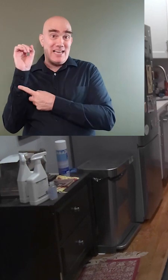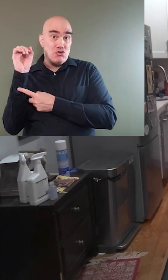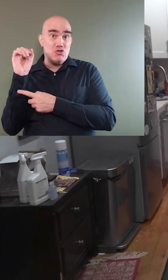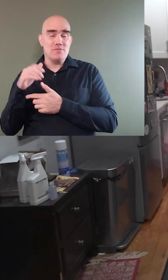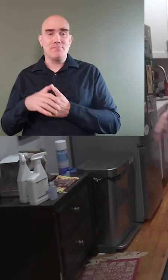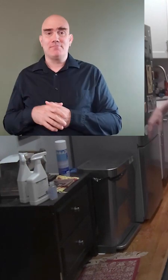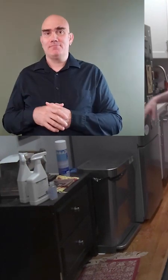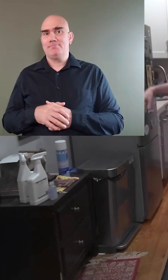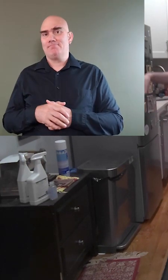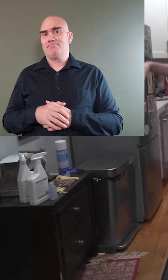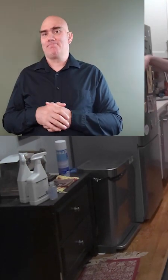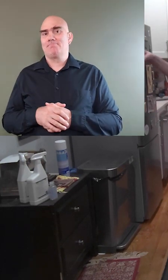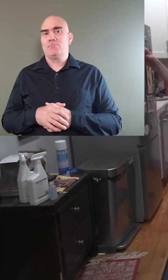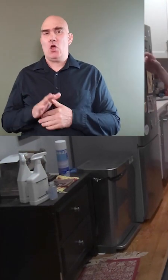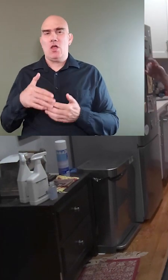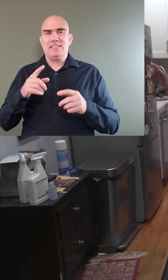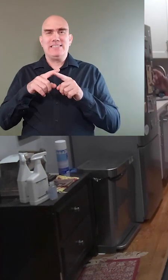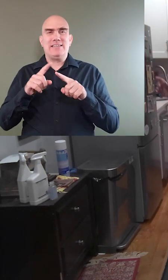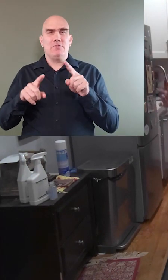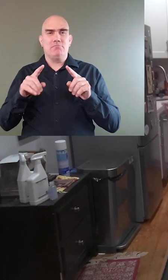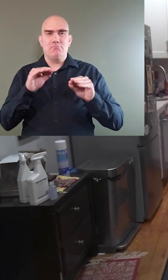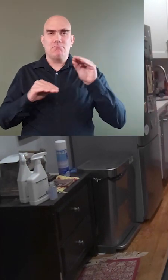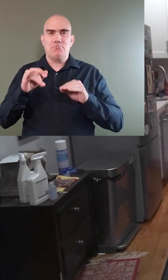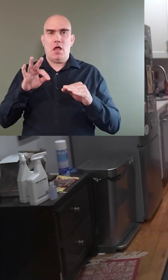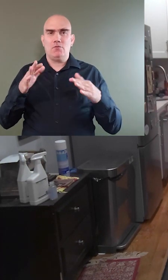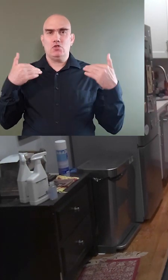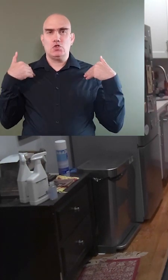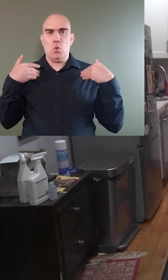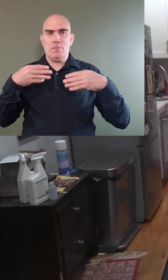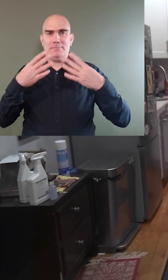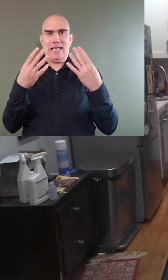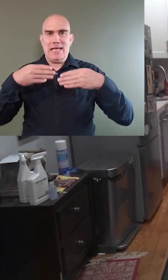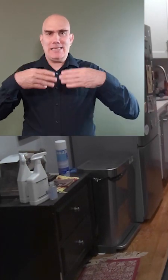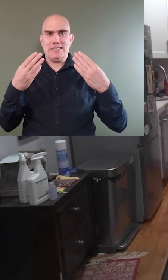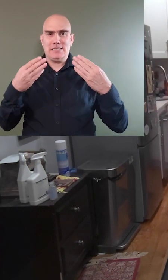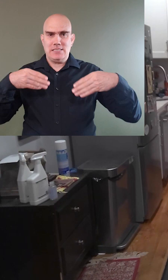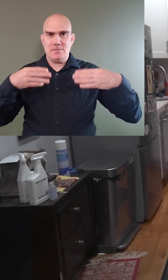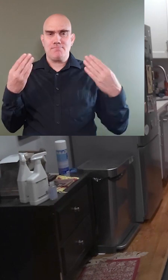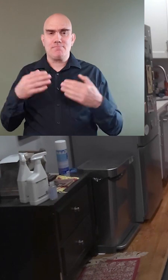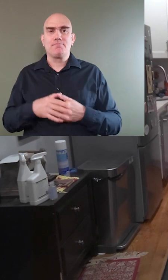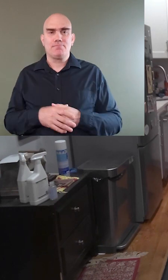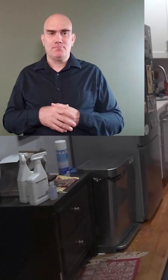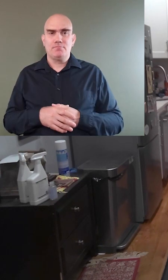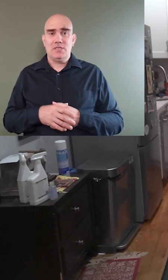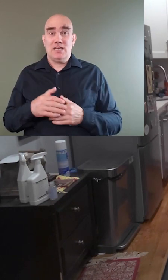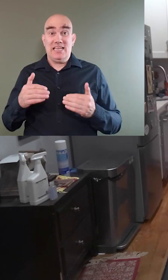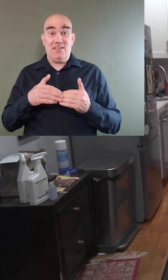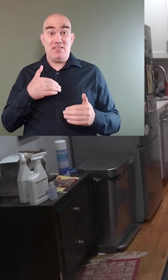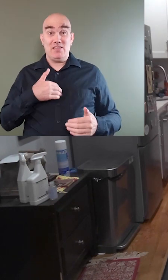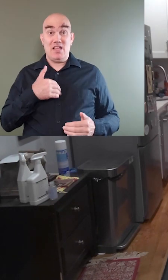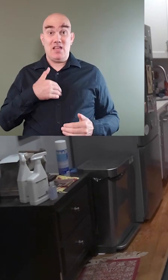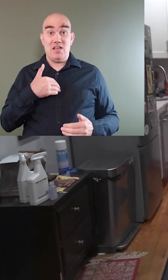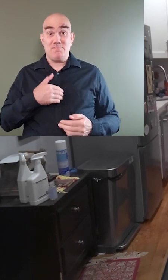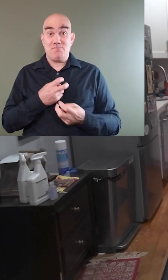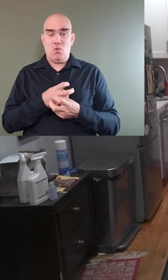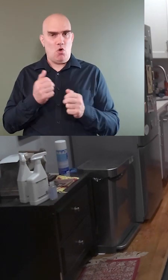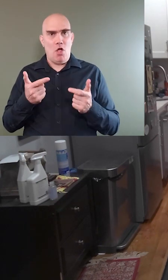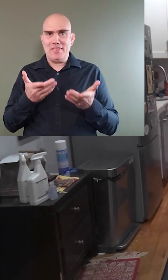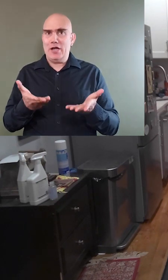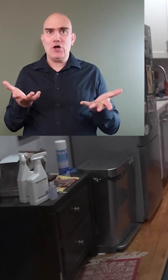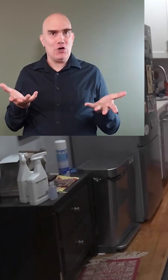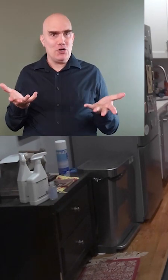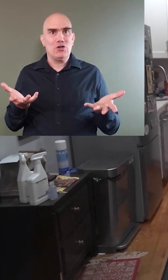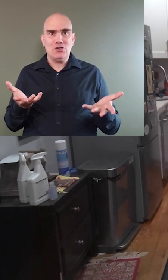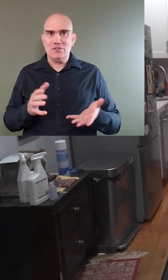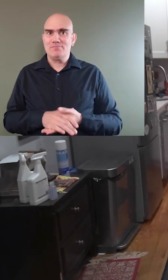spinal extension, all the different play of the shoulder blades, even the sternum bone